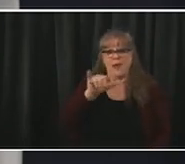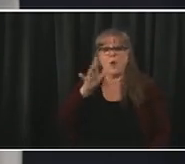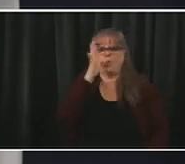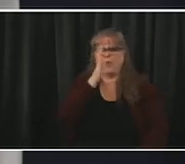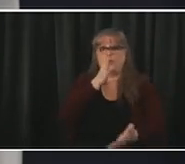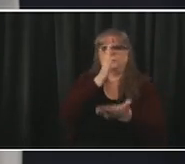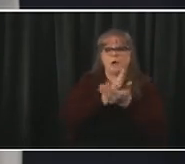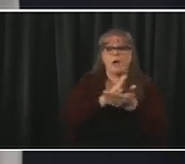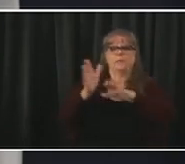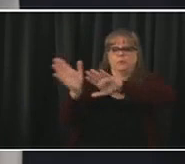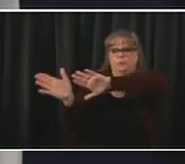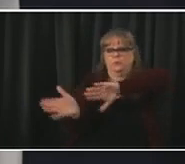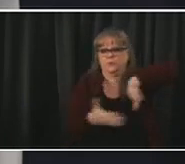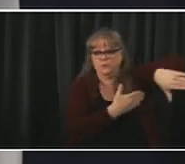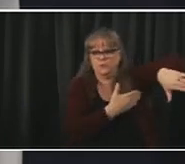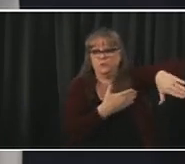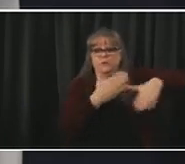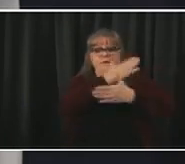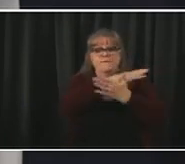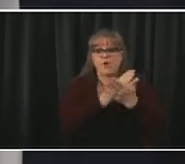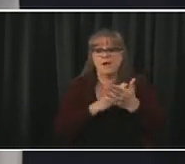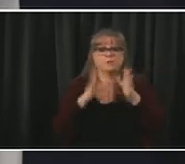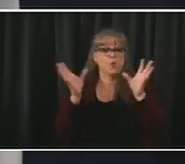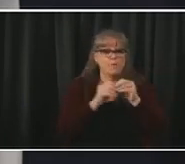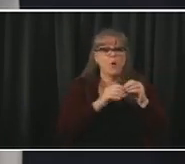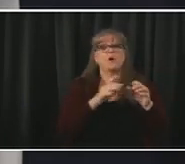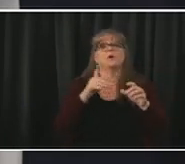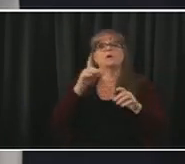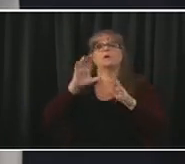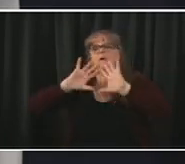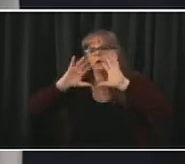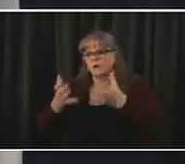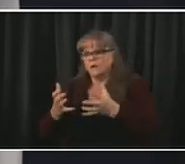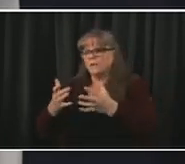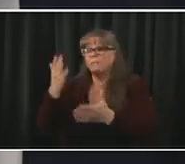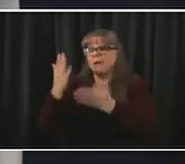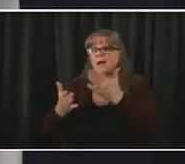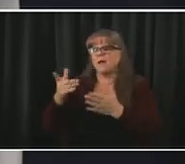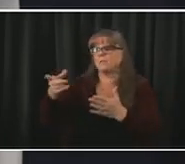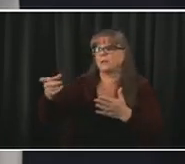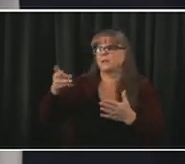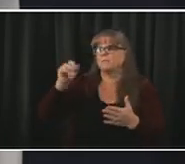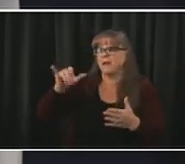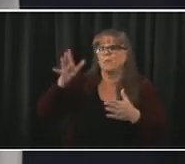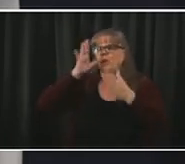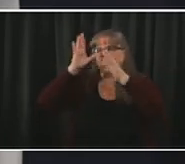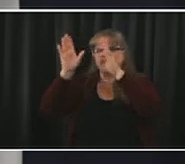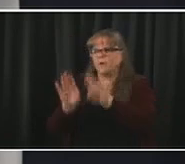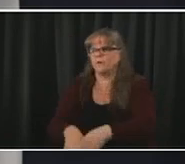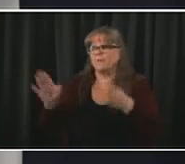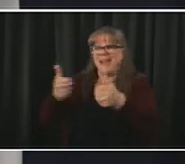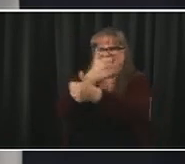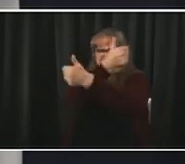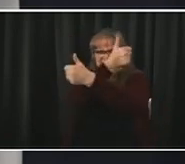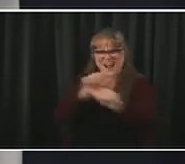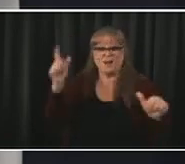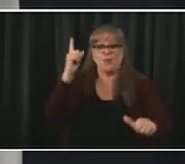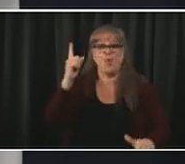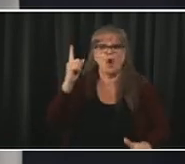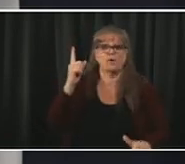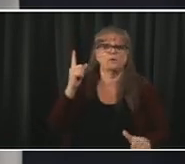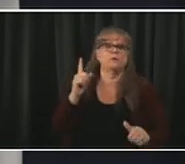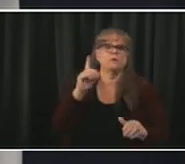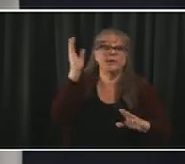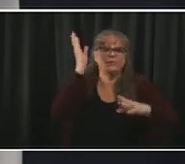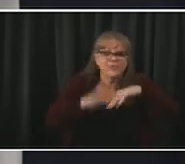based on age or the entire general public. The few kind of areas where we're focused on around March 5th,